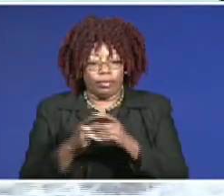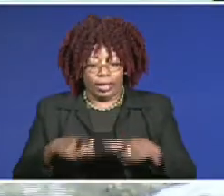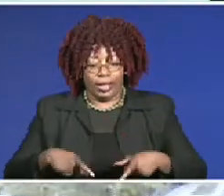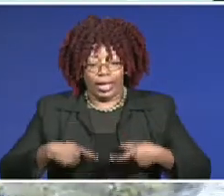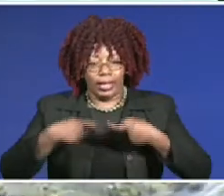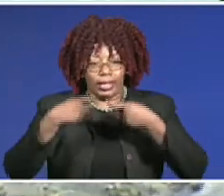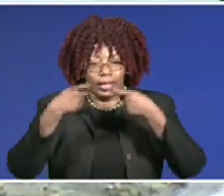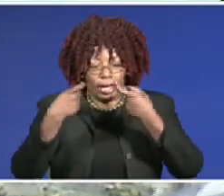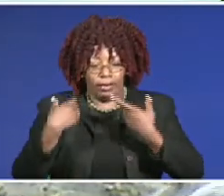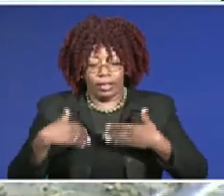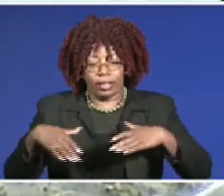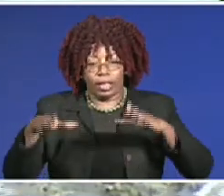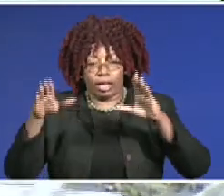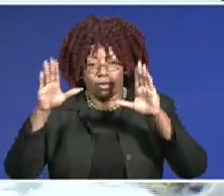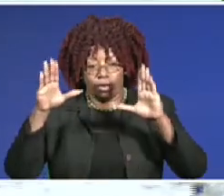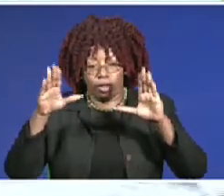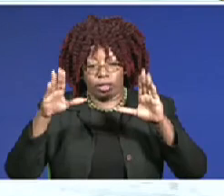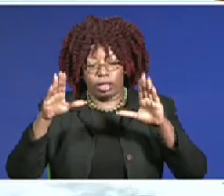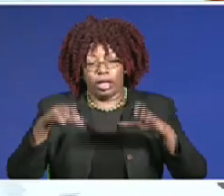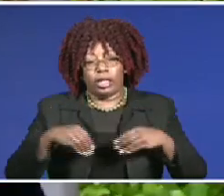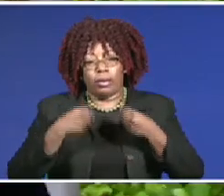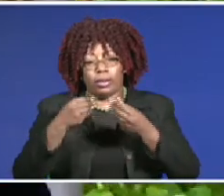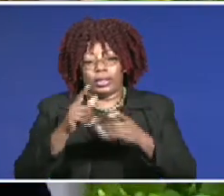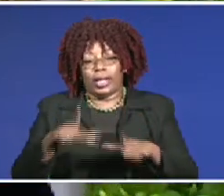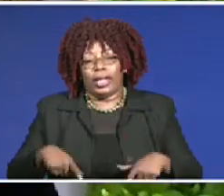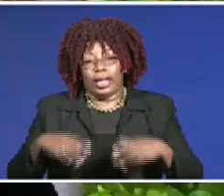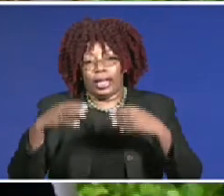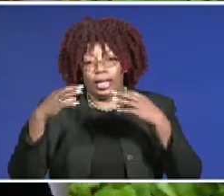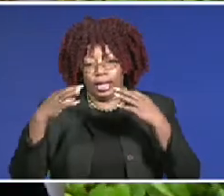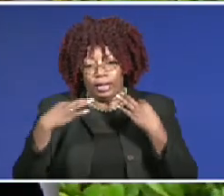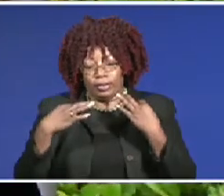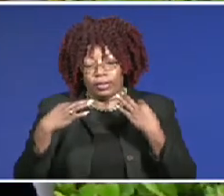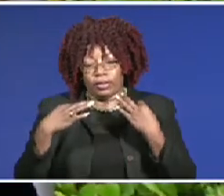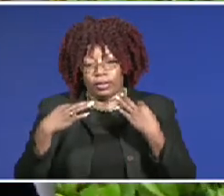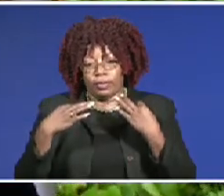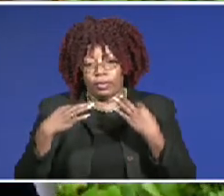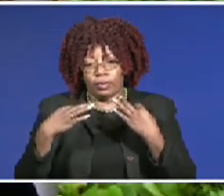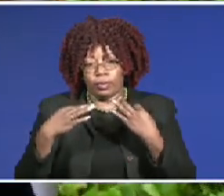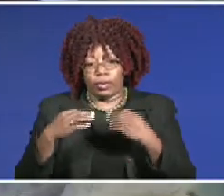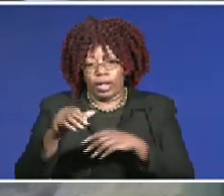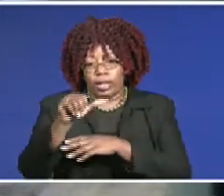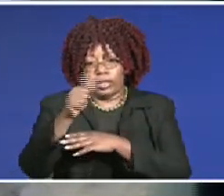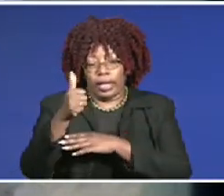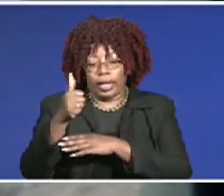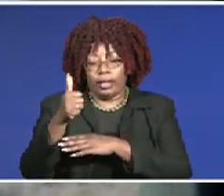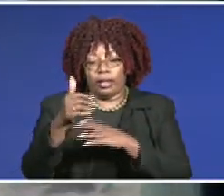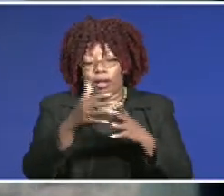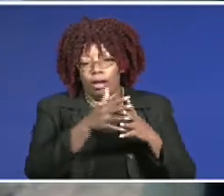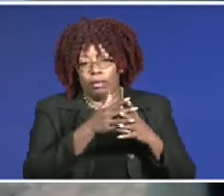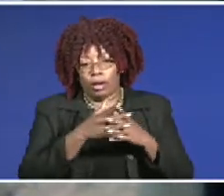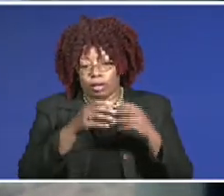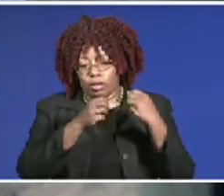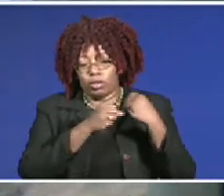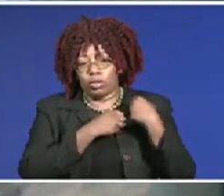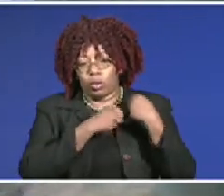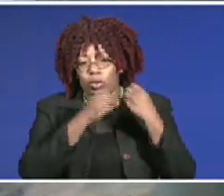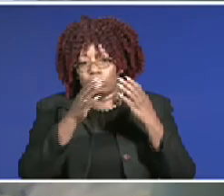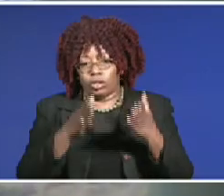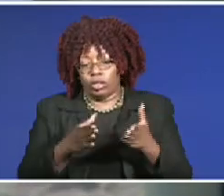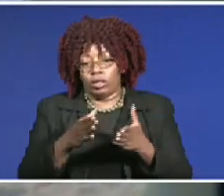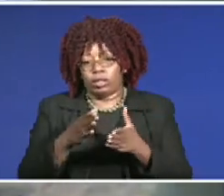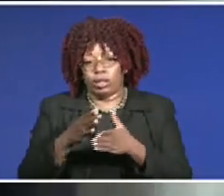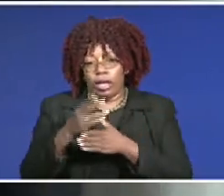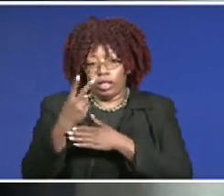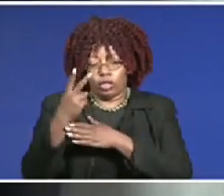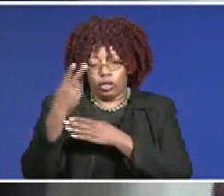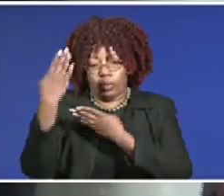ultimate sacrifice, laying down their lives in service. And this Memorial Day, 10 American soldiers and two deceased Bahamian veterans were celebrated